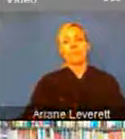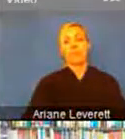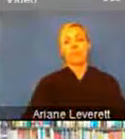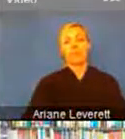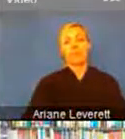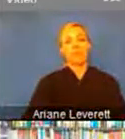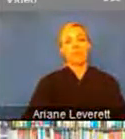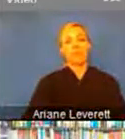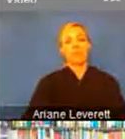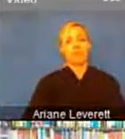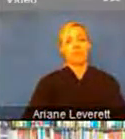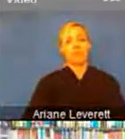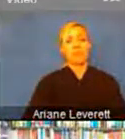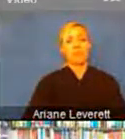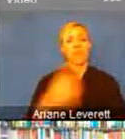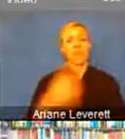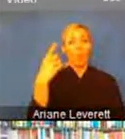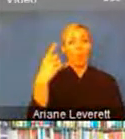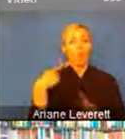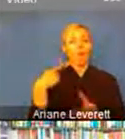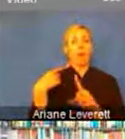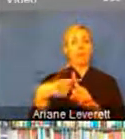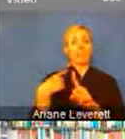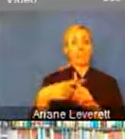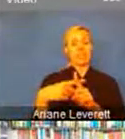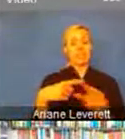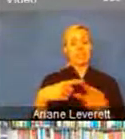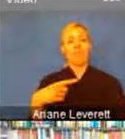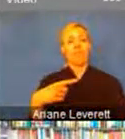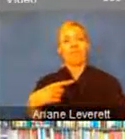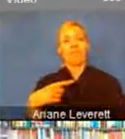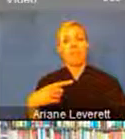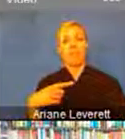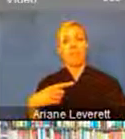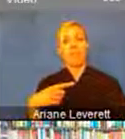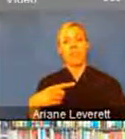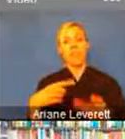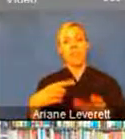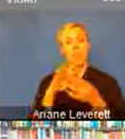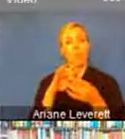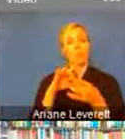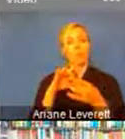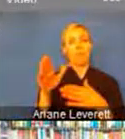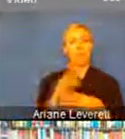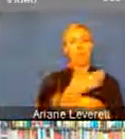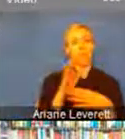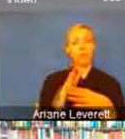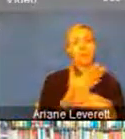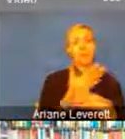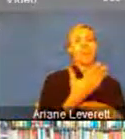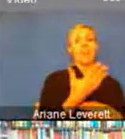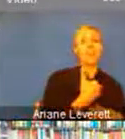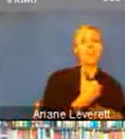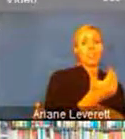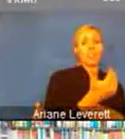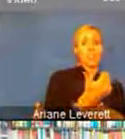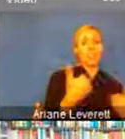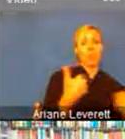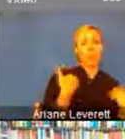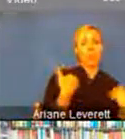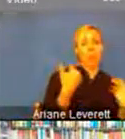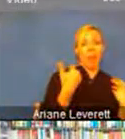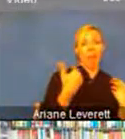in 9 countries on 3 continents in 15 of their projects. And we found out